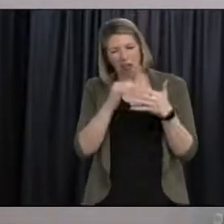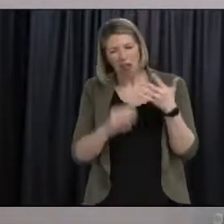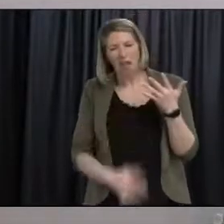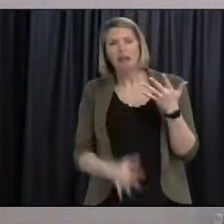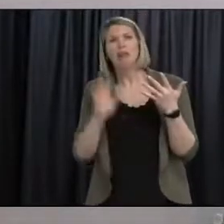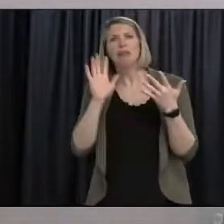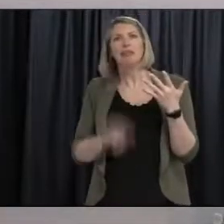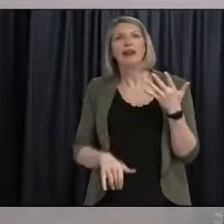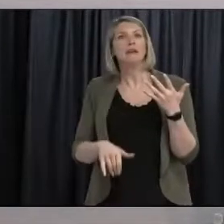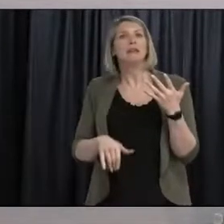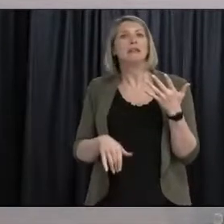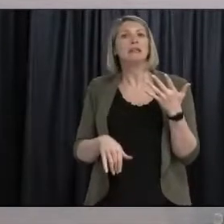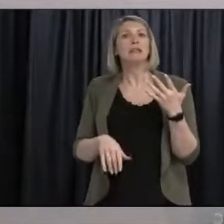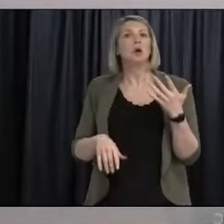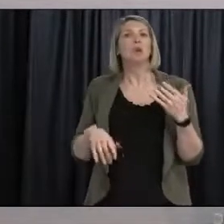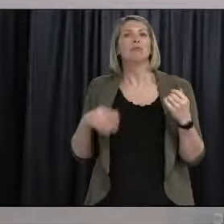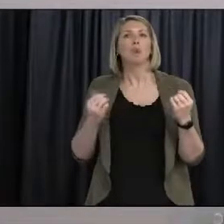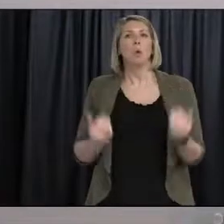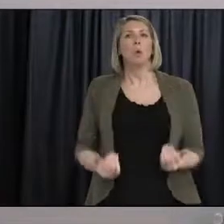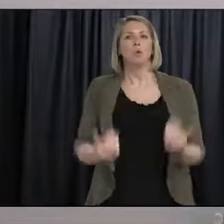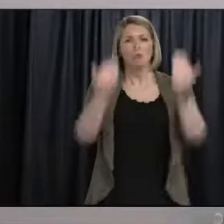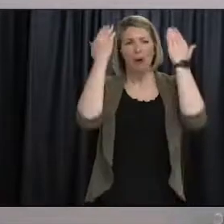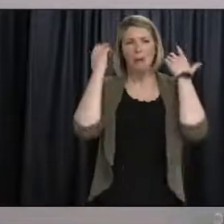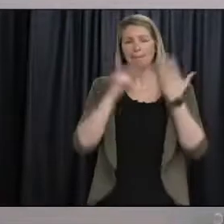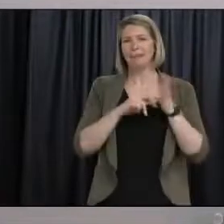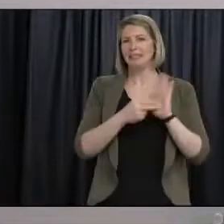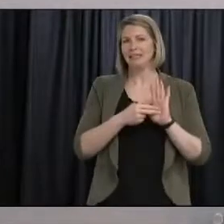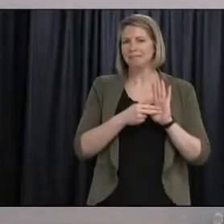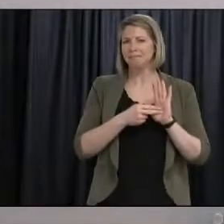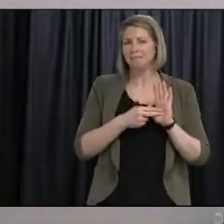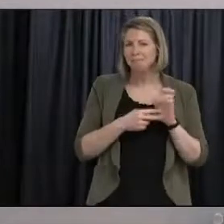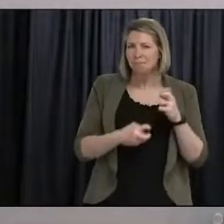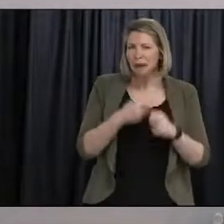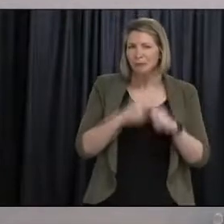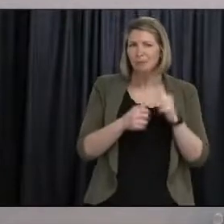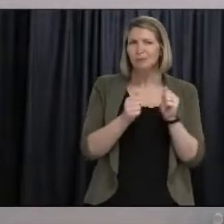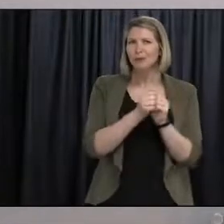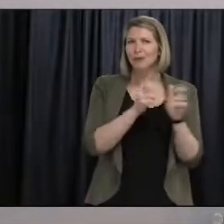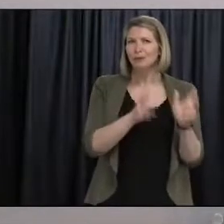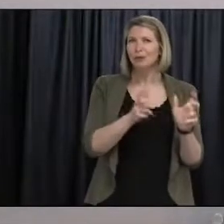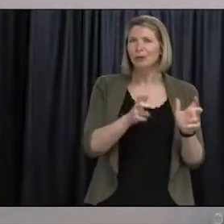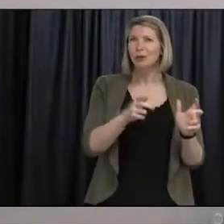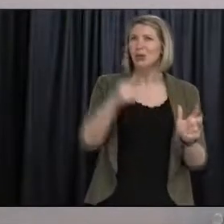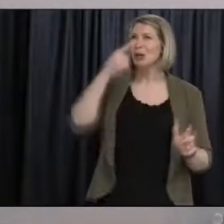the capabilities of the technical solution. Dr. Haggie, in plain